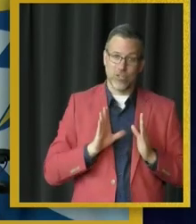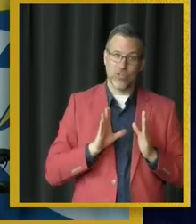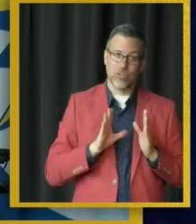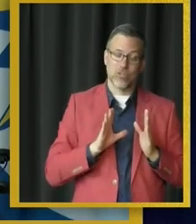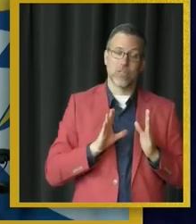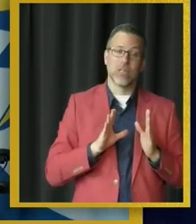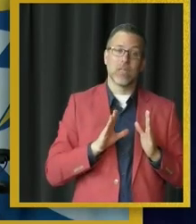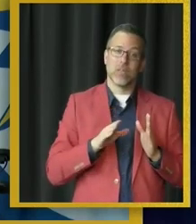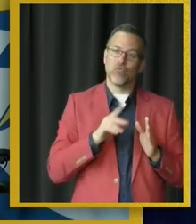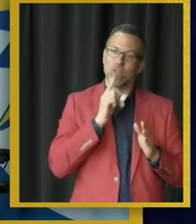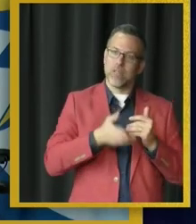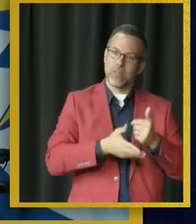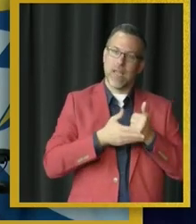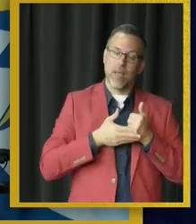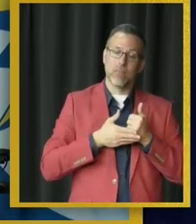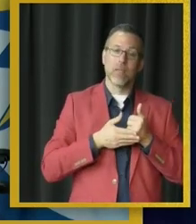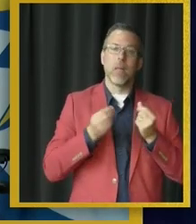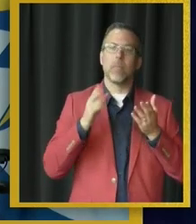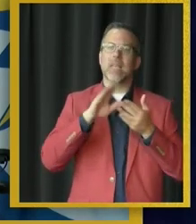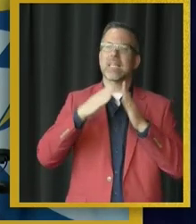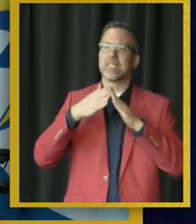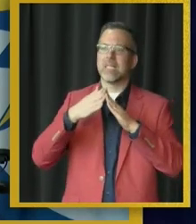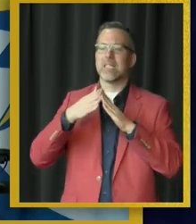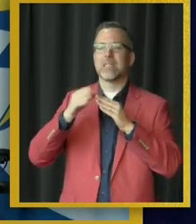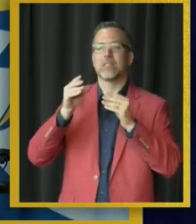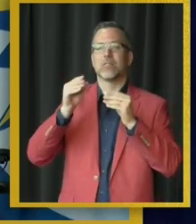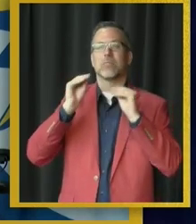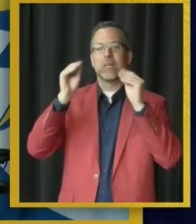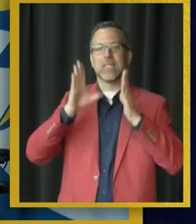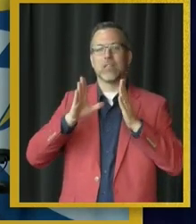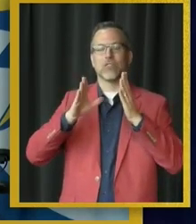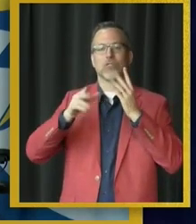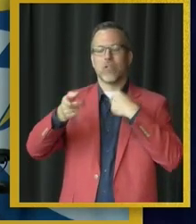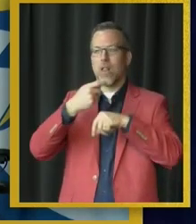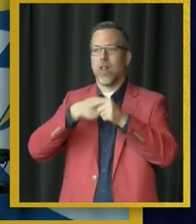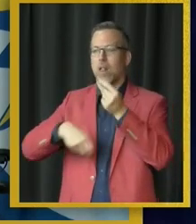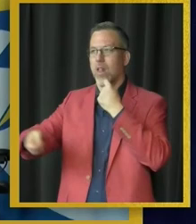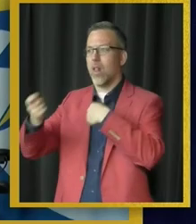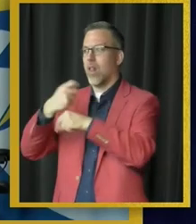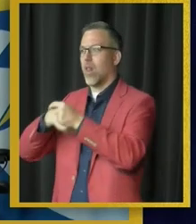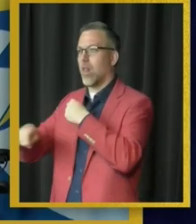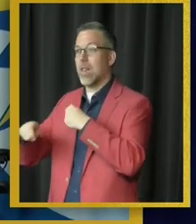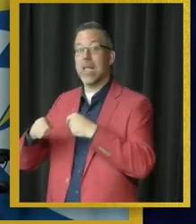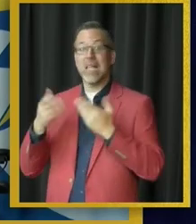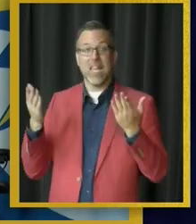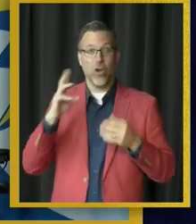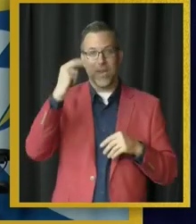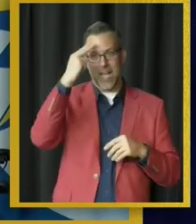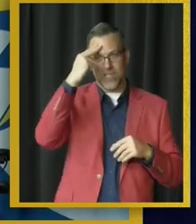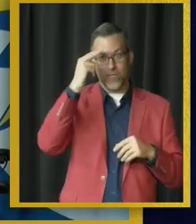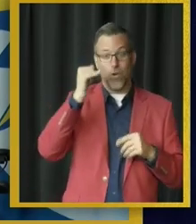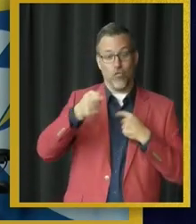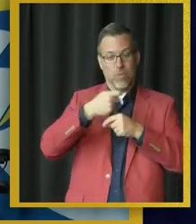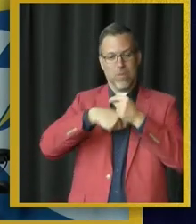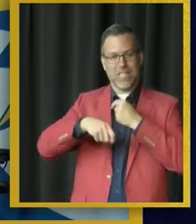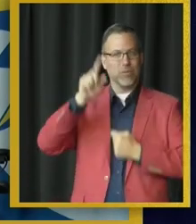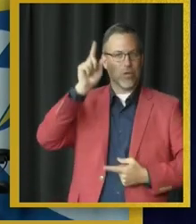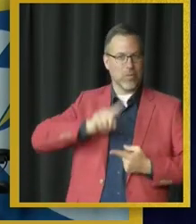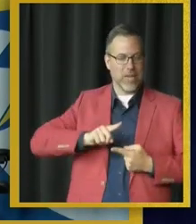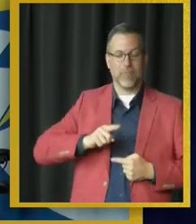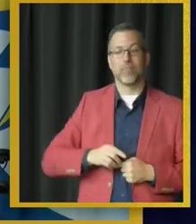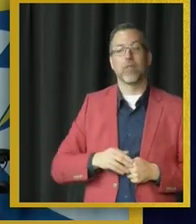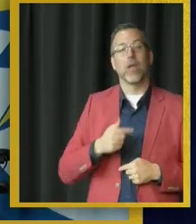nationally after the pandemic, in Nashville, we are seeing turnover go down. When I took office, Metro was spending almost